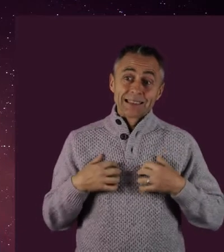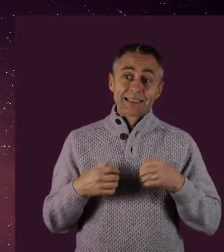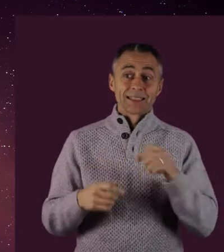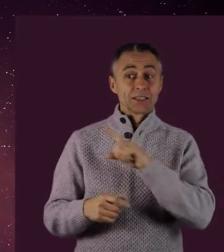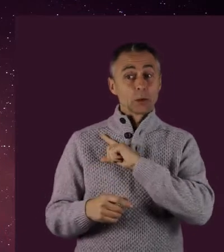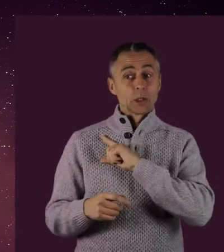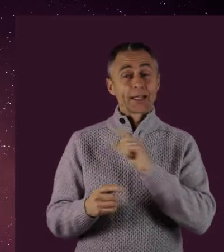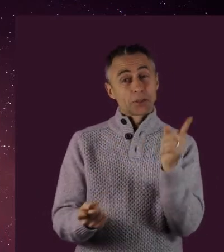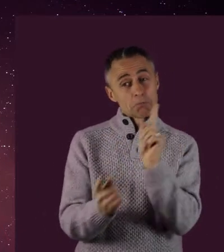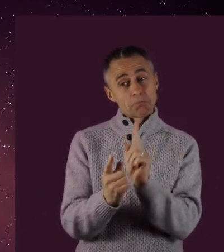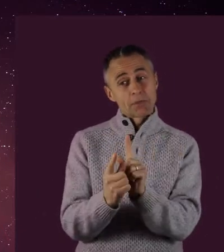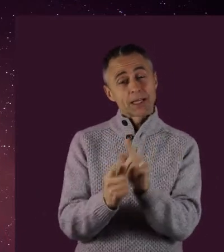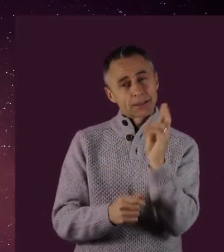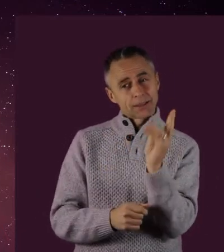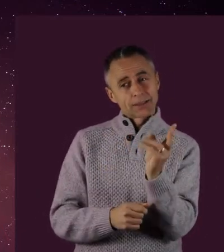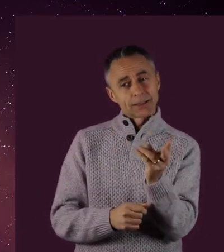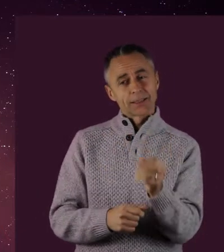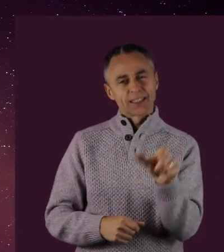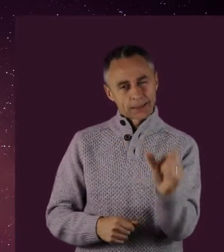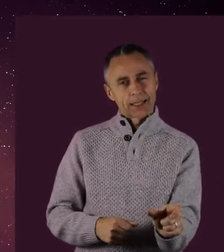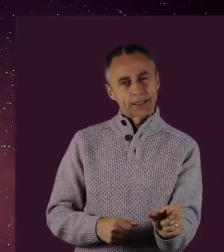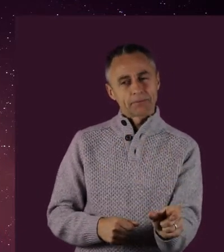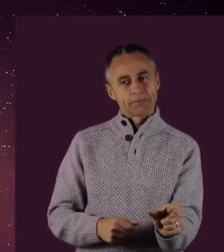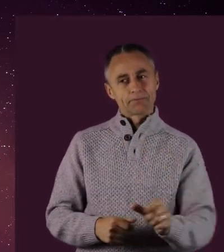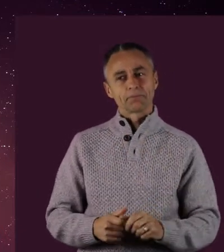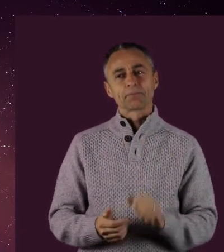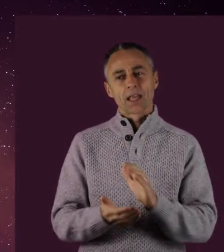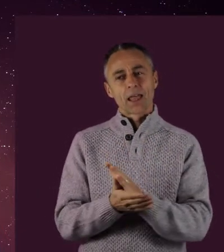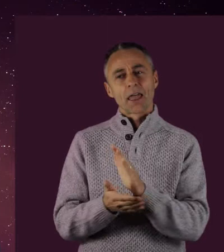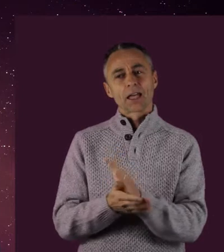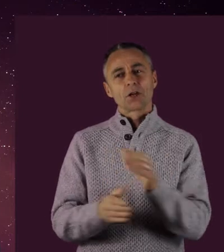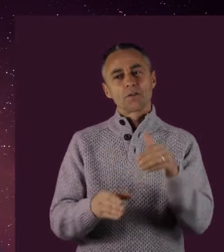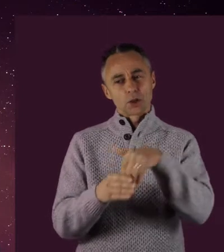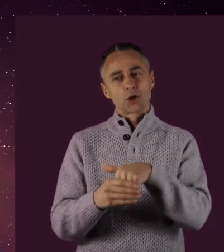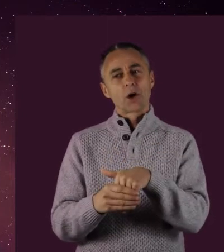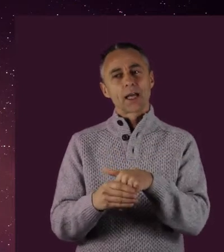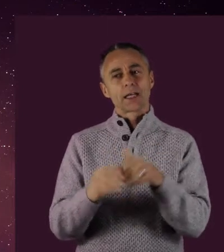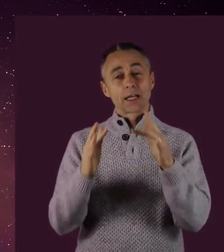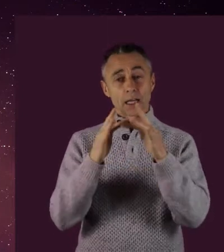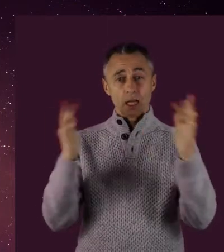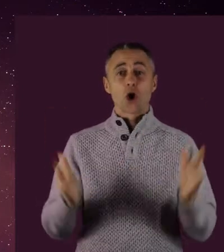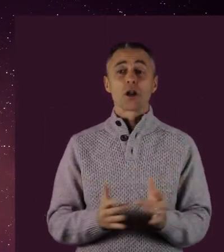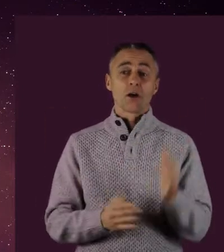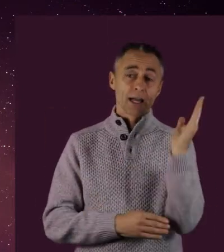in person. But we're glad that you're able to join with us in this way this Christmas time.